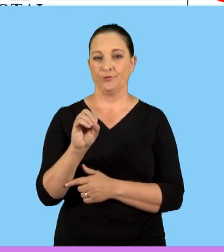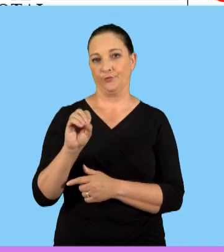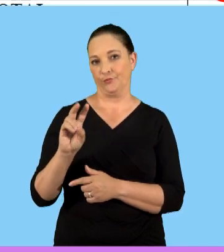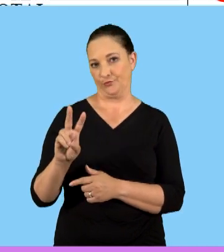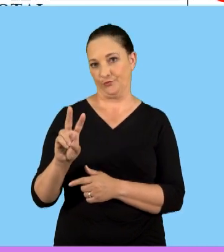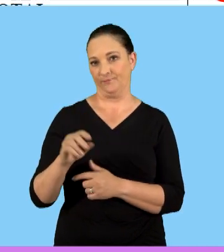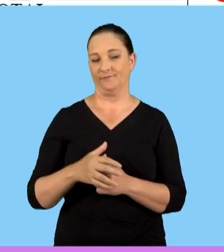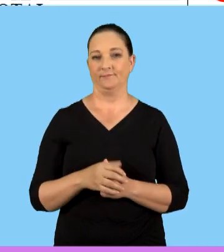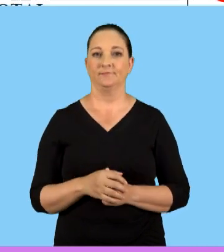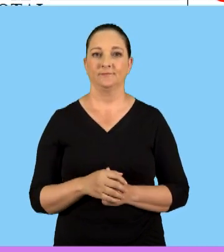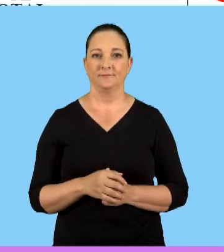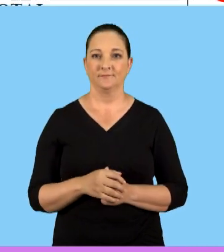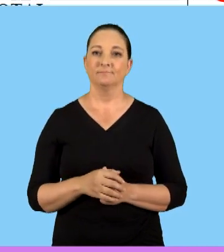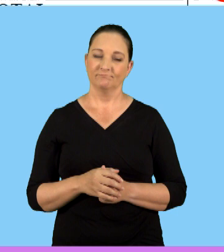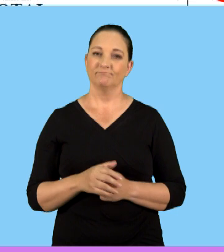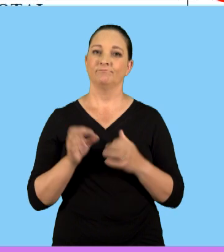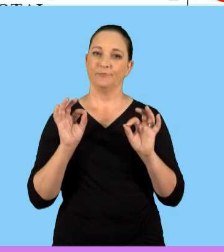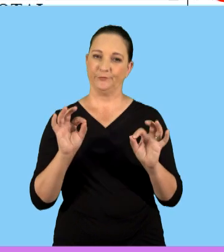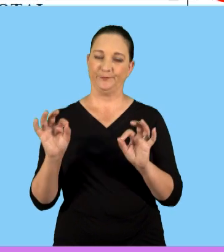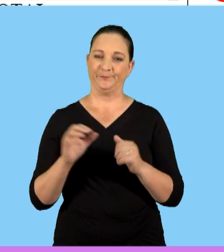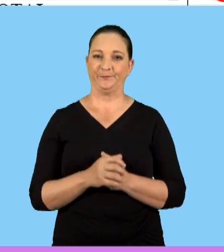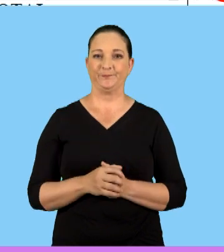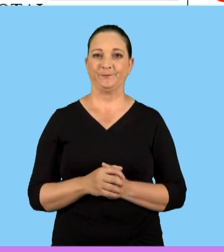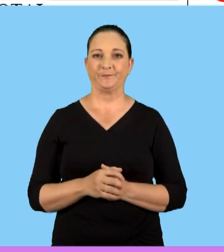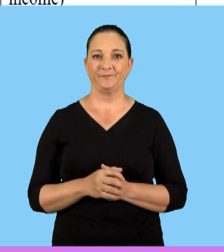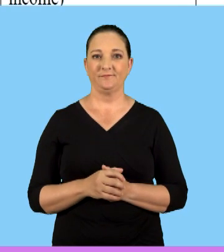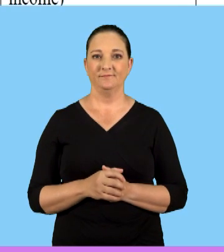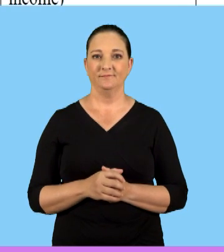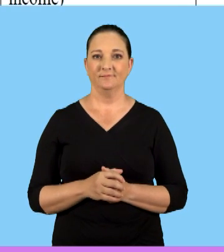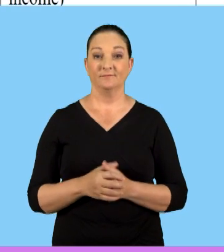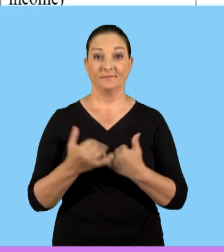2,202 Rand. Perfect. Let's move along.